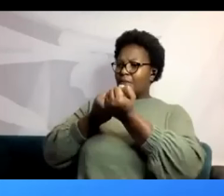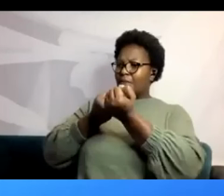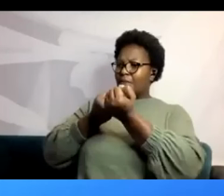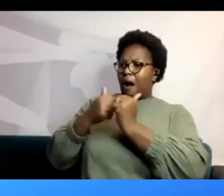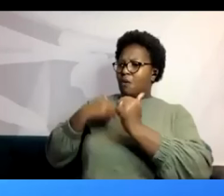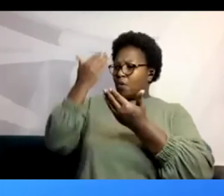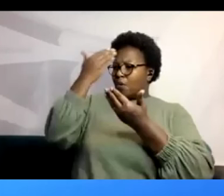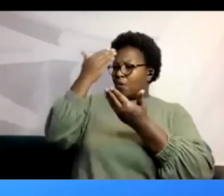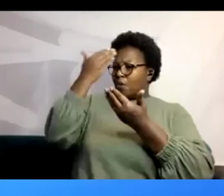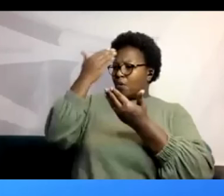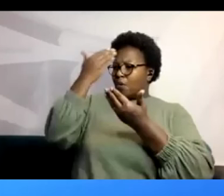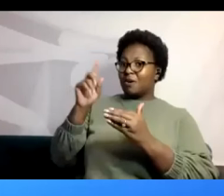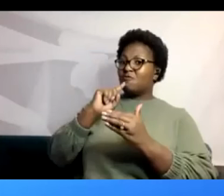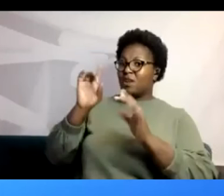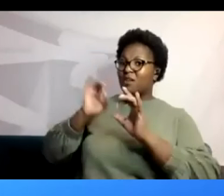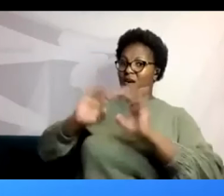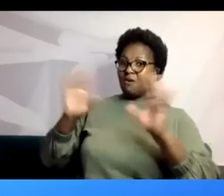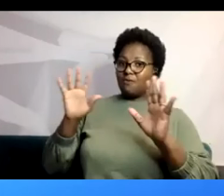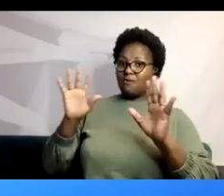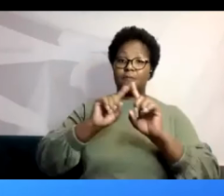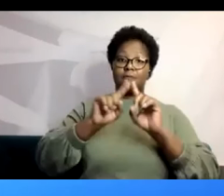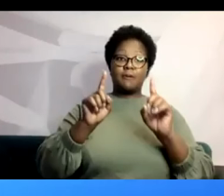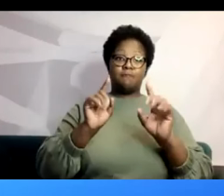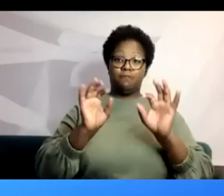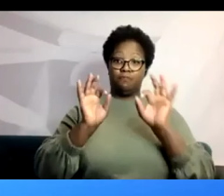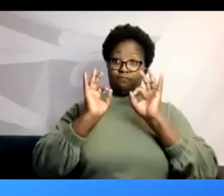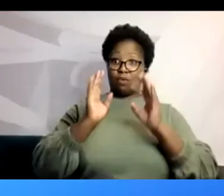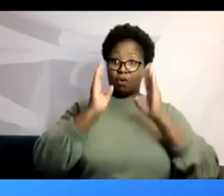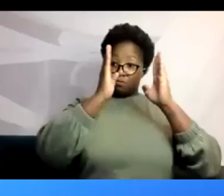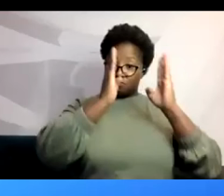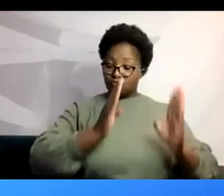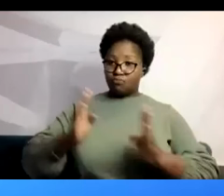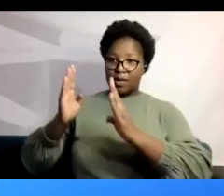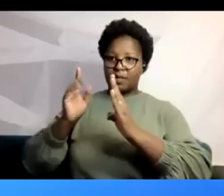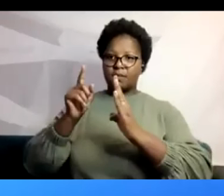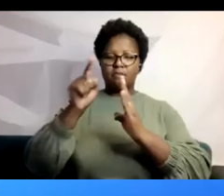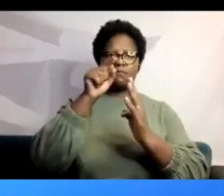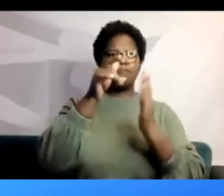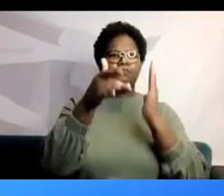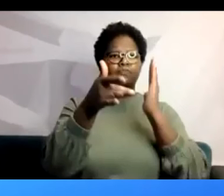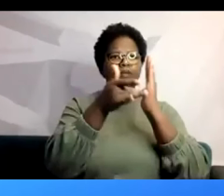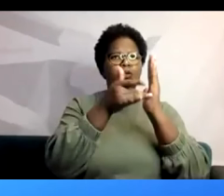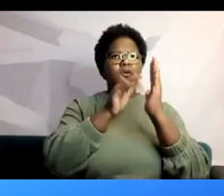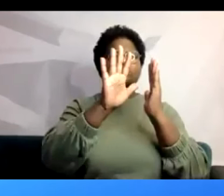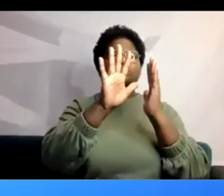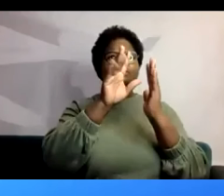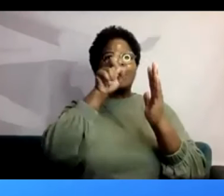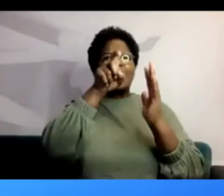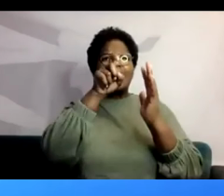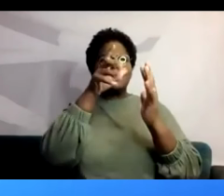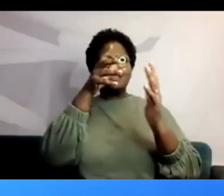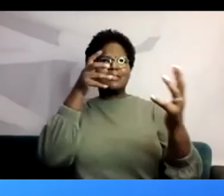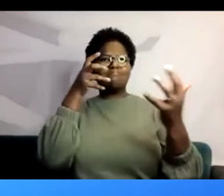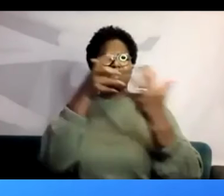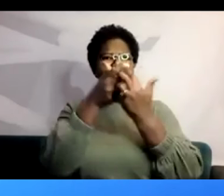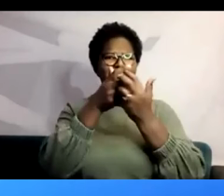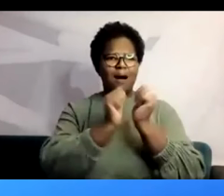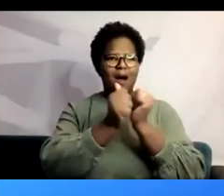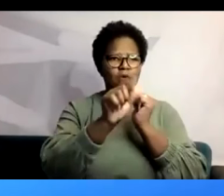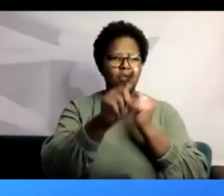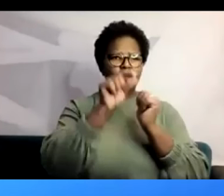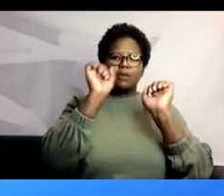planning, technology can be chosen that works best for the person, and a support team can be identified for long-term assistance with